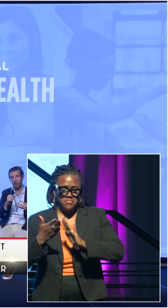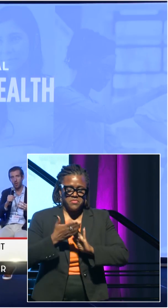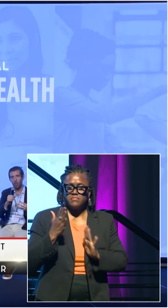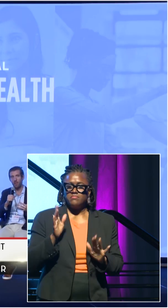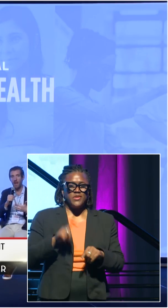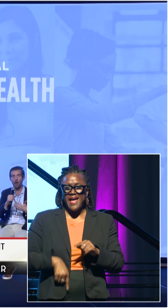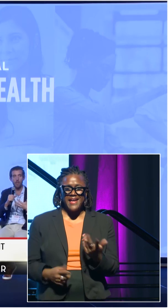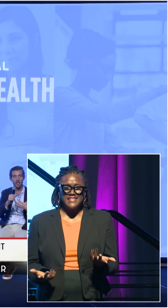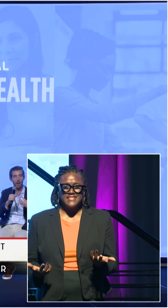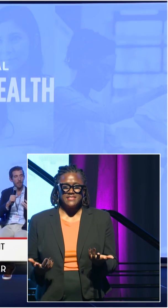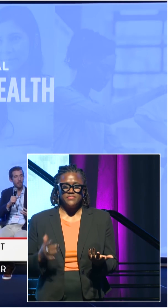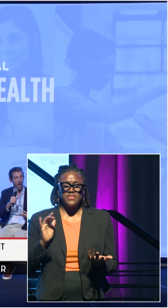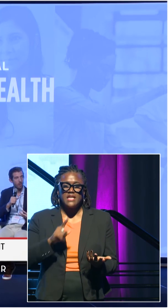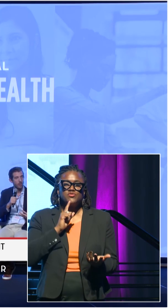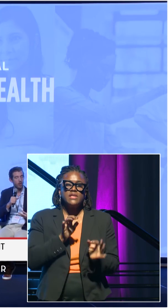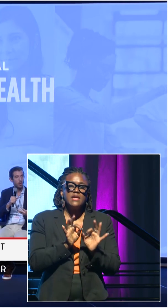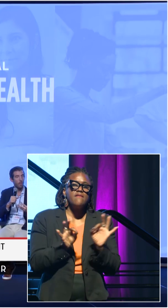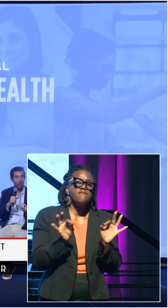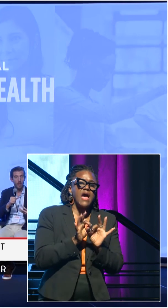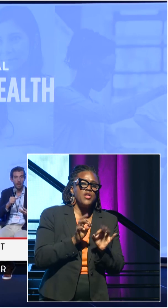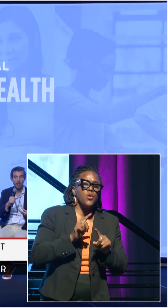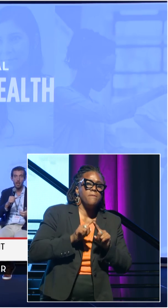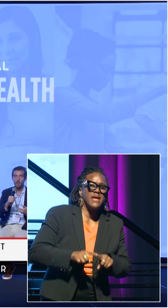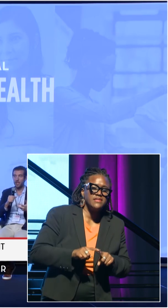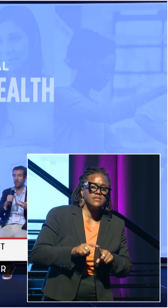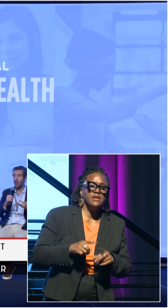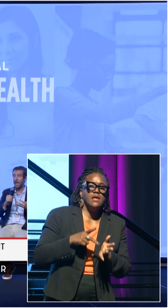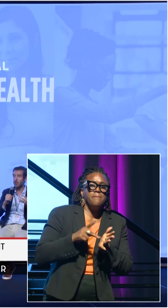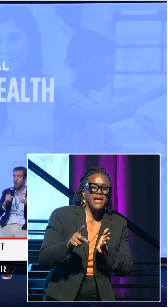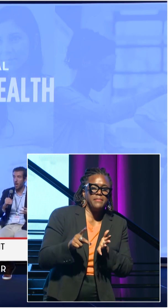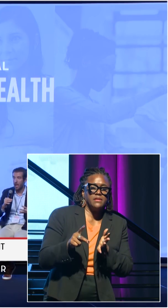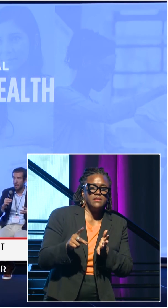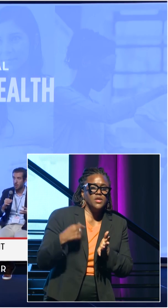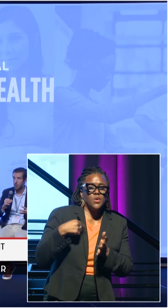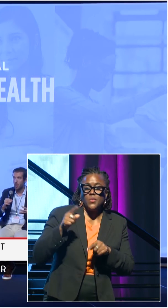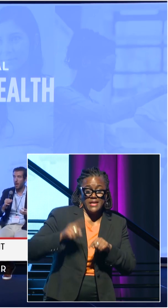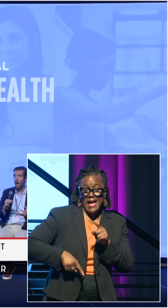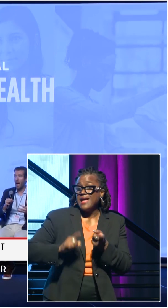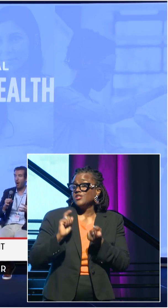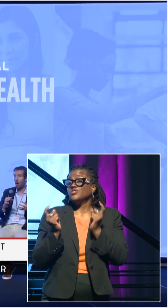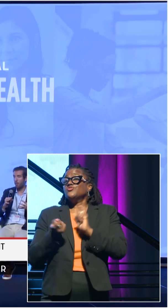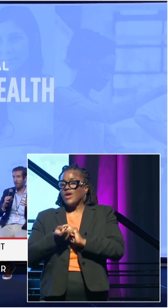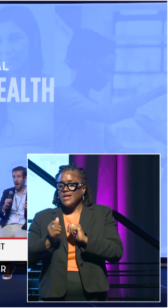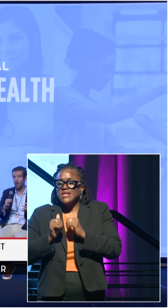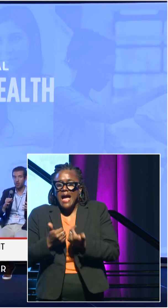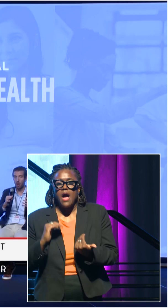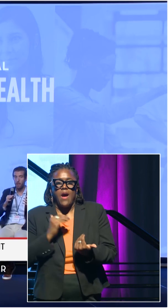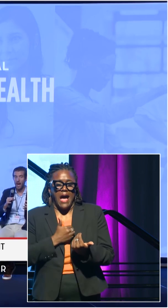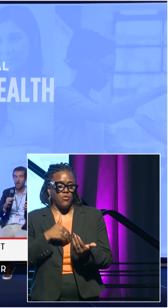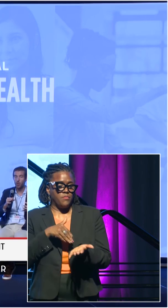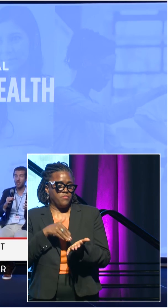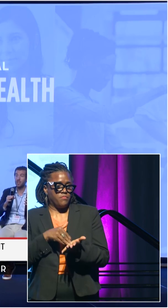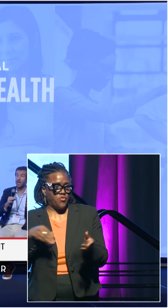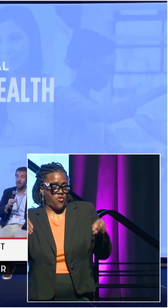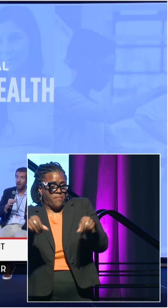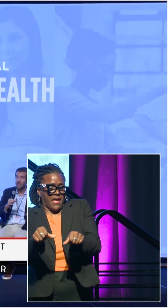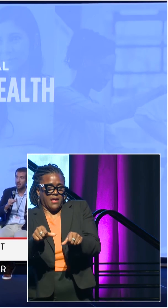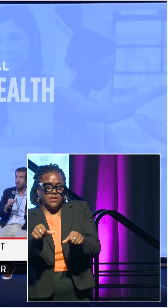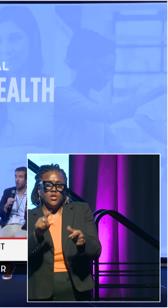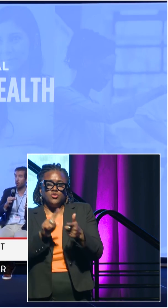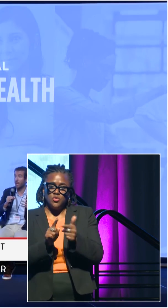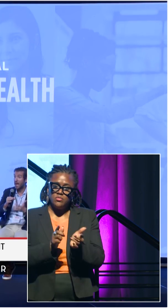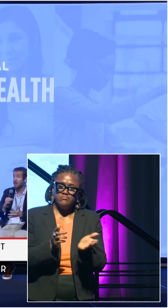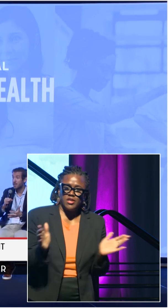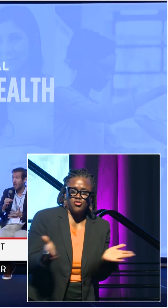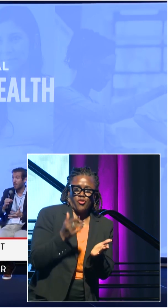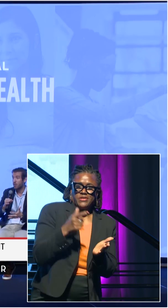this is also where value-based payment models are so important, because if we can't change how our providers are paid to incentivize